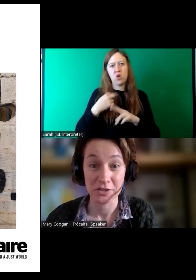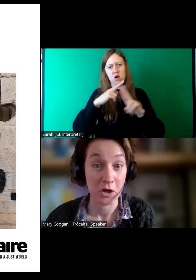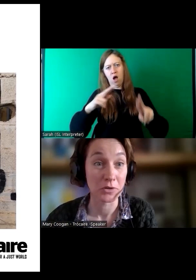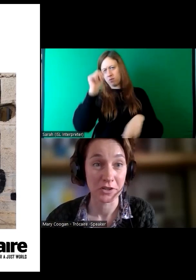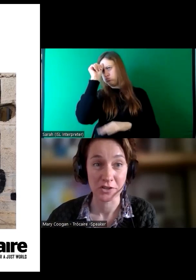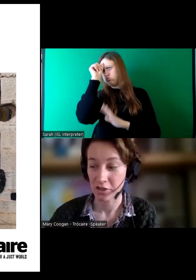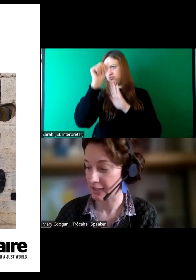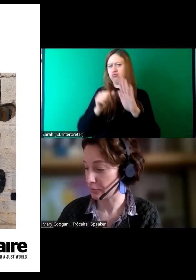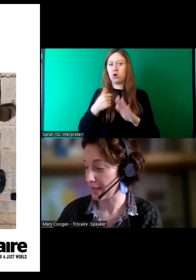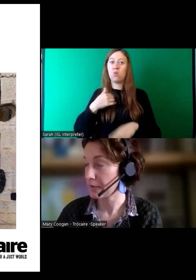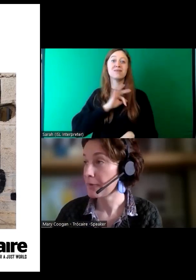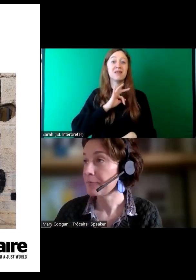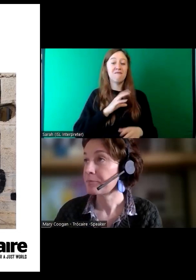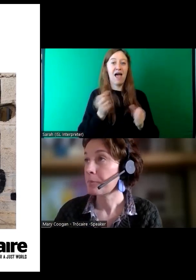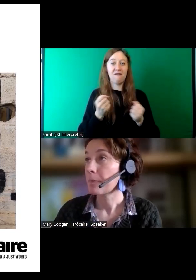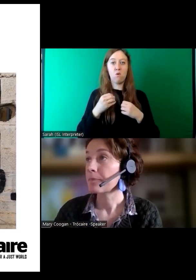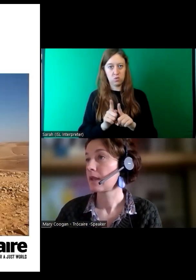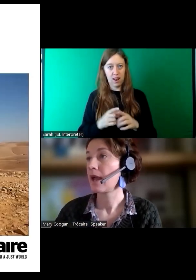very much on our own learning journey as well.